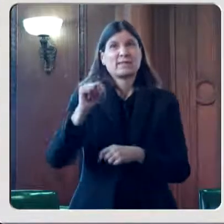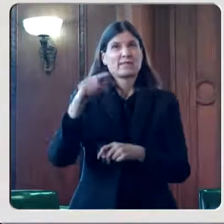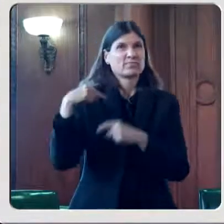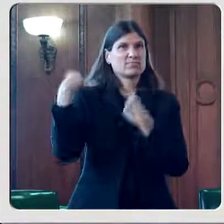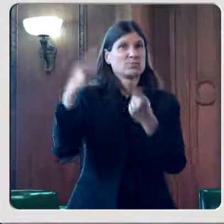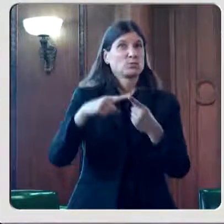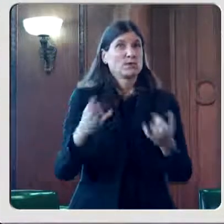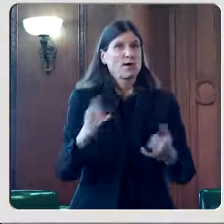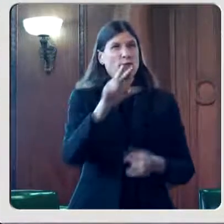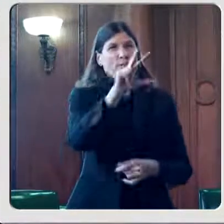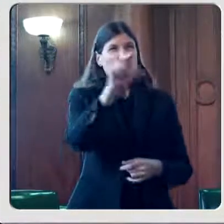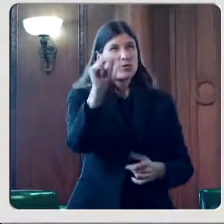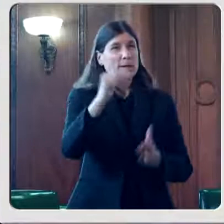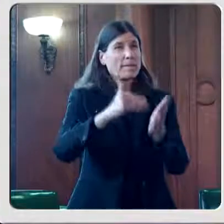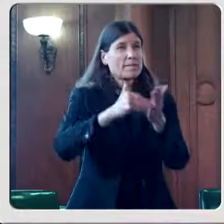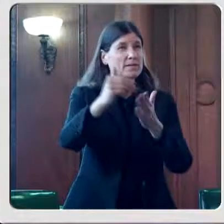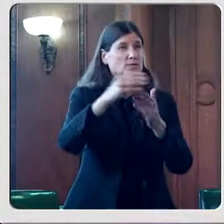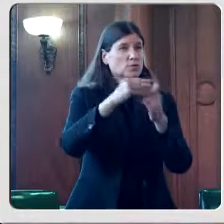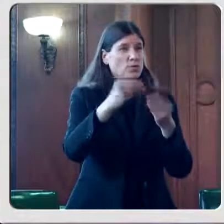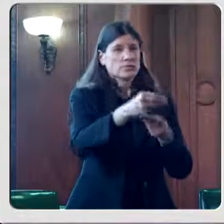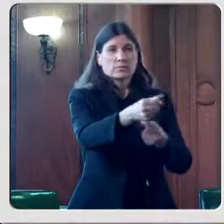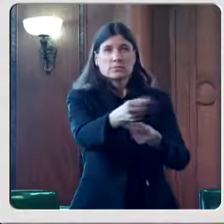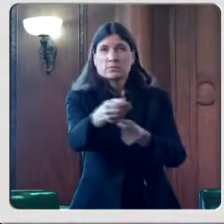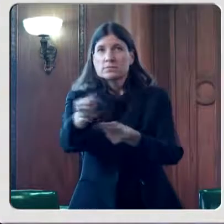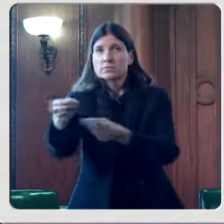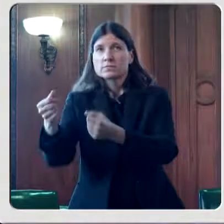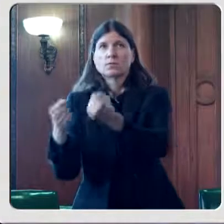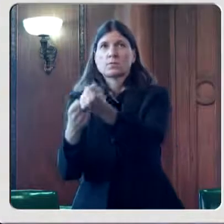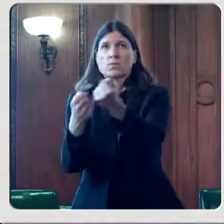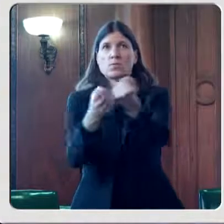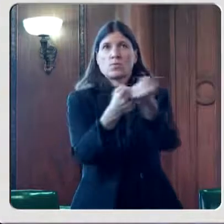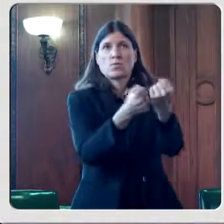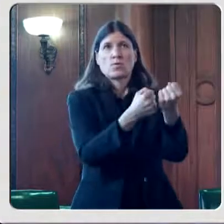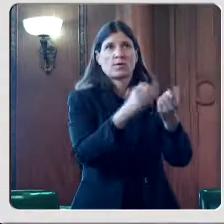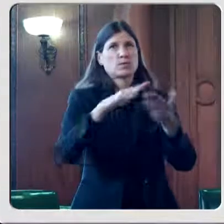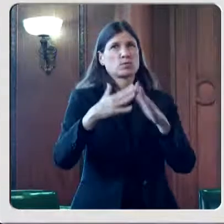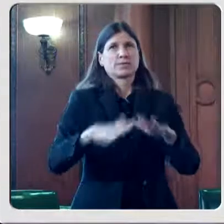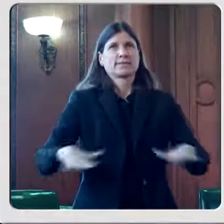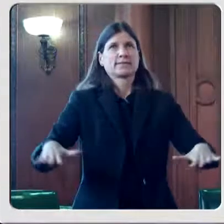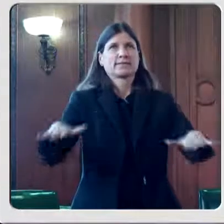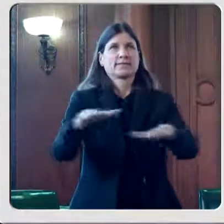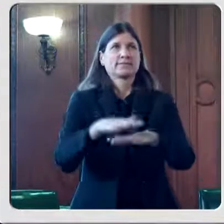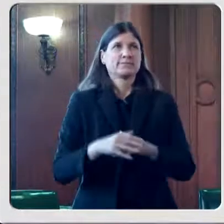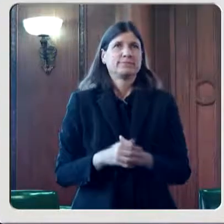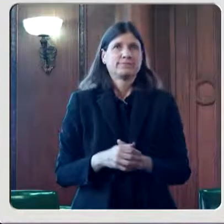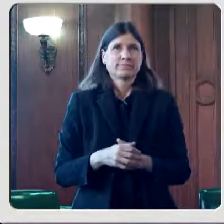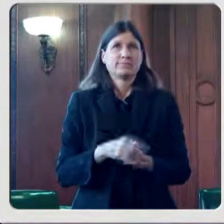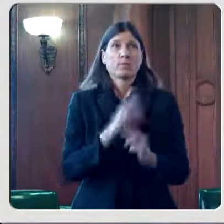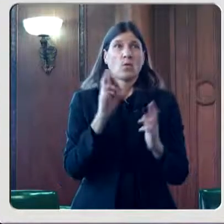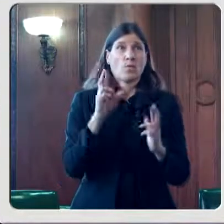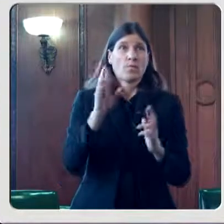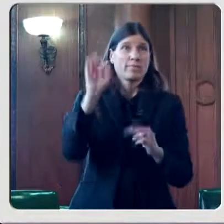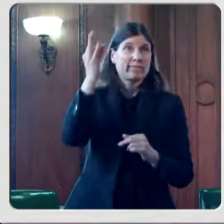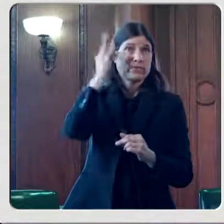being spent, deficit spent in grants. Of that, 7.8 million is deficit.